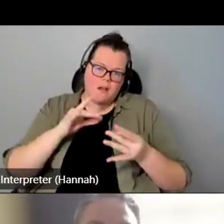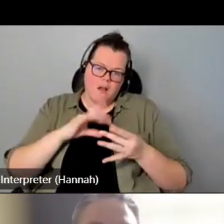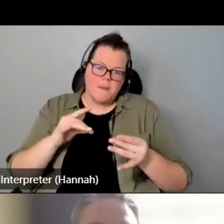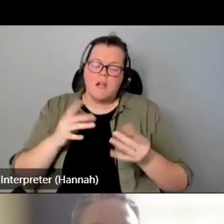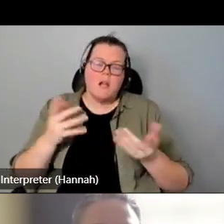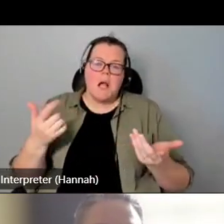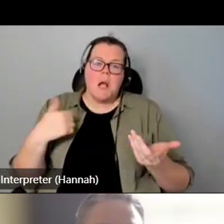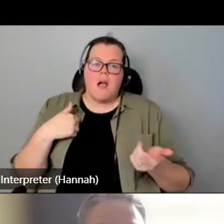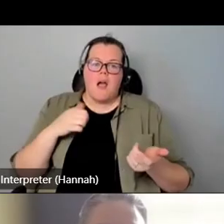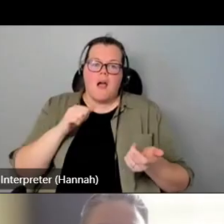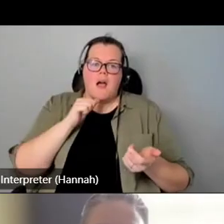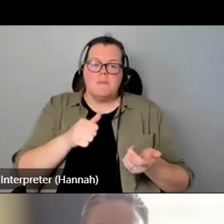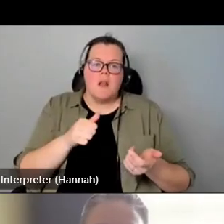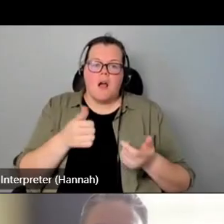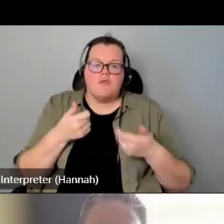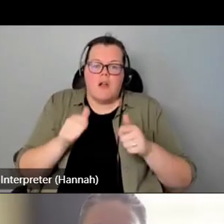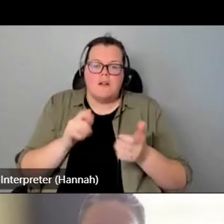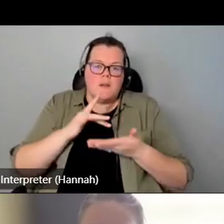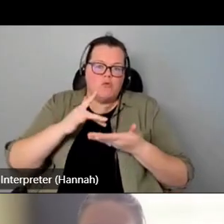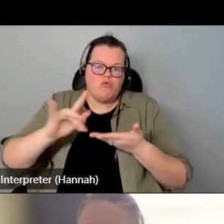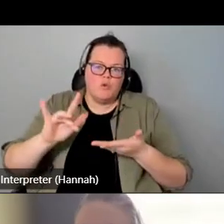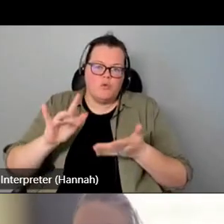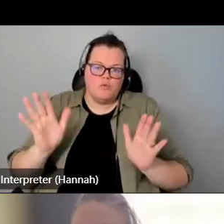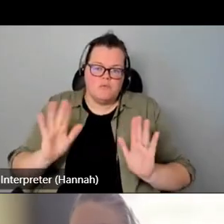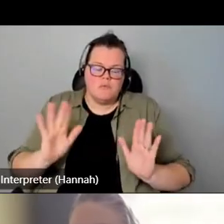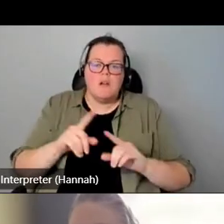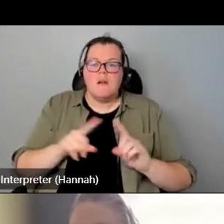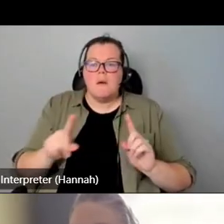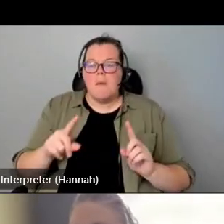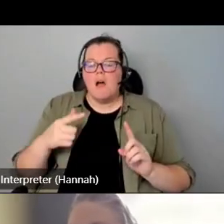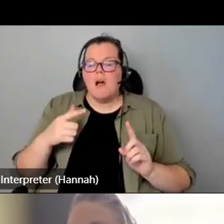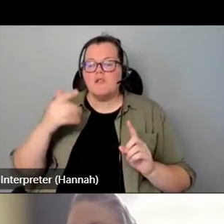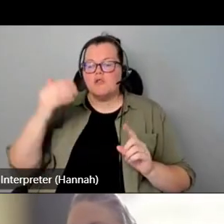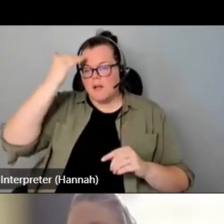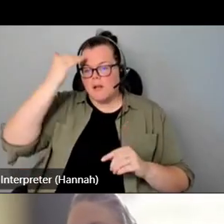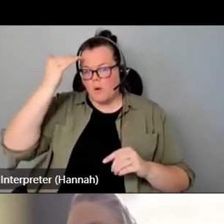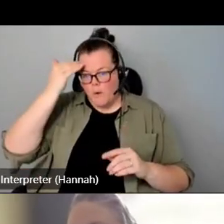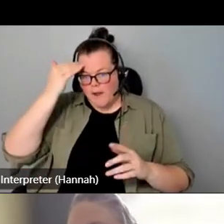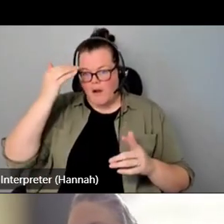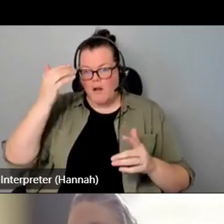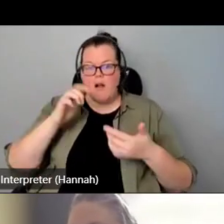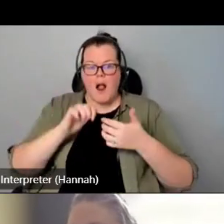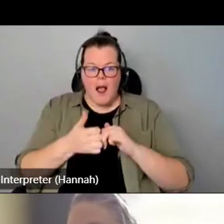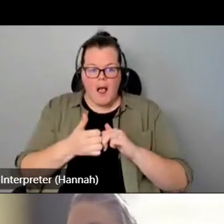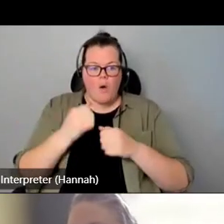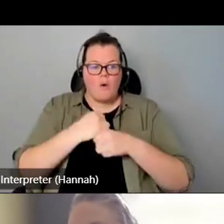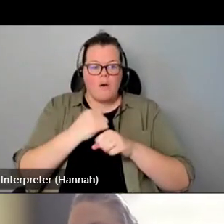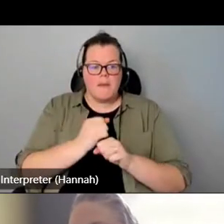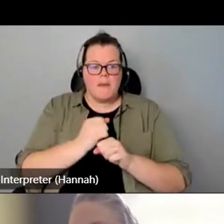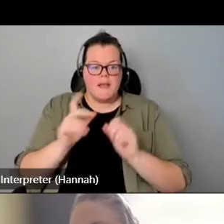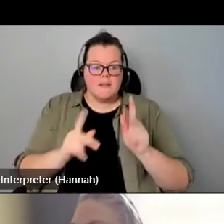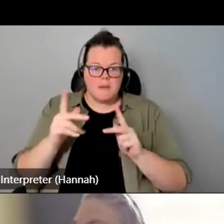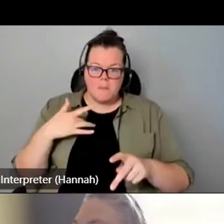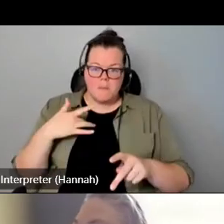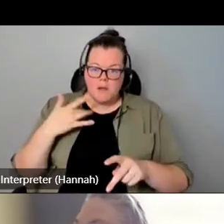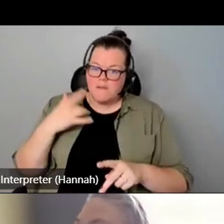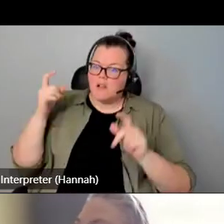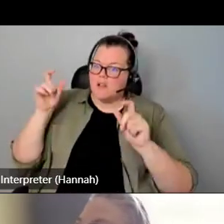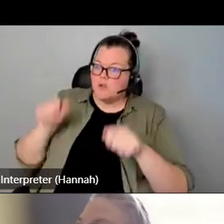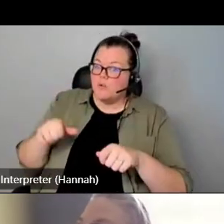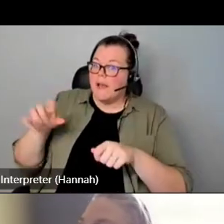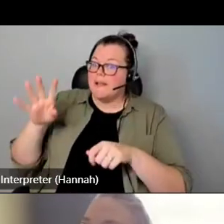not being trying to be rude or anything, but I think just being aware of how that makes people feel of you can speak here, you can't